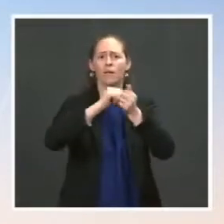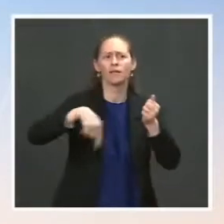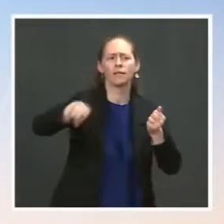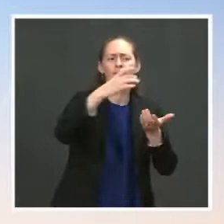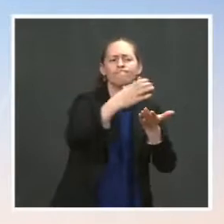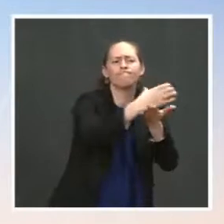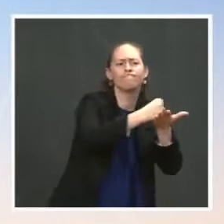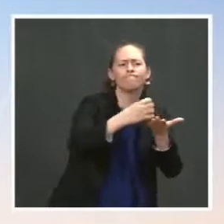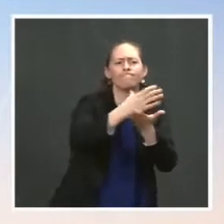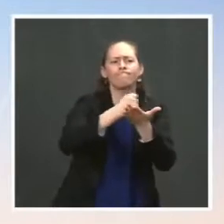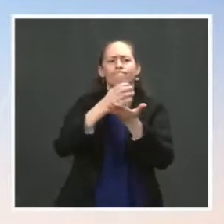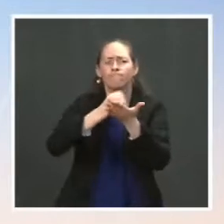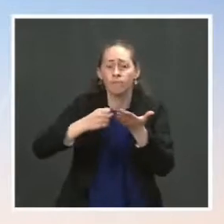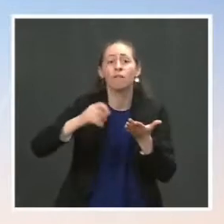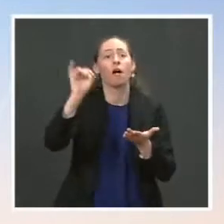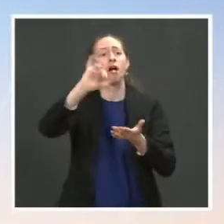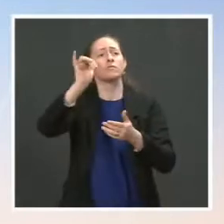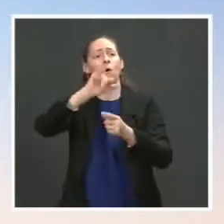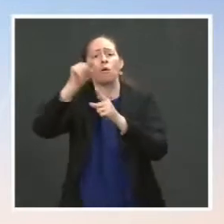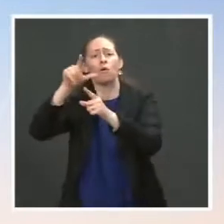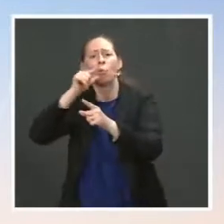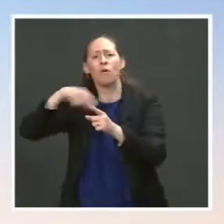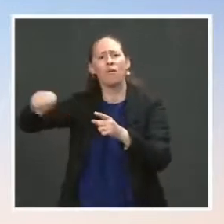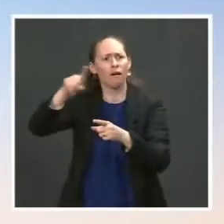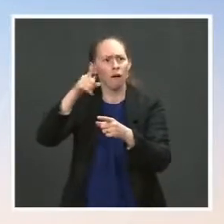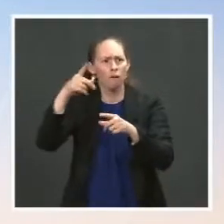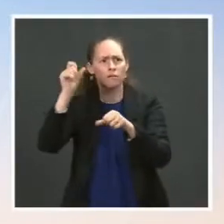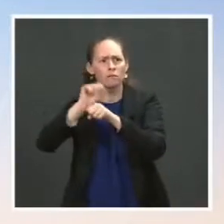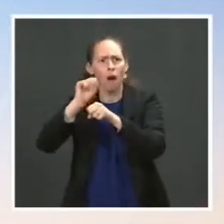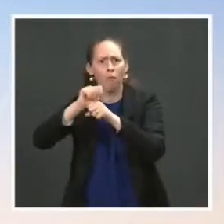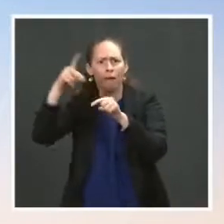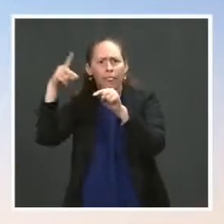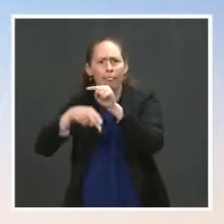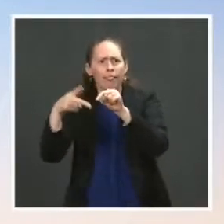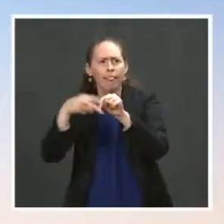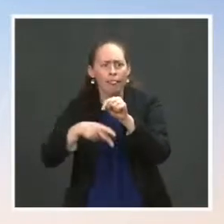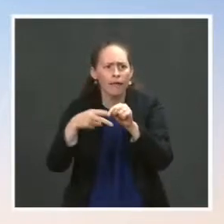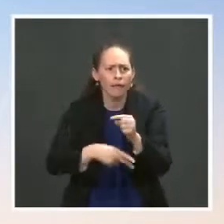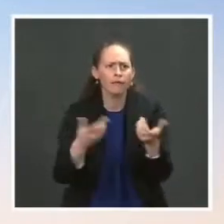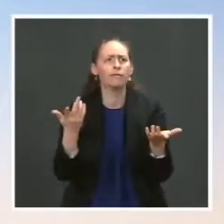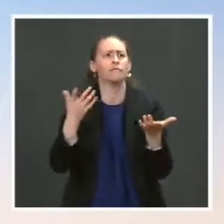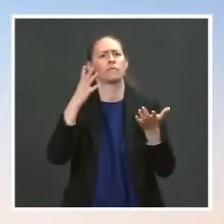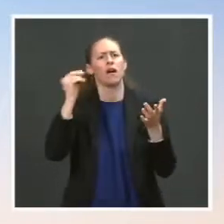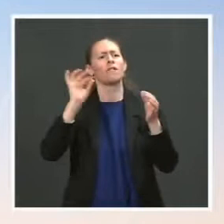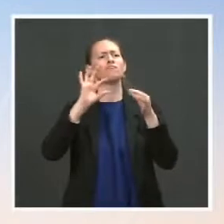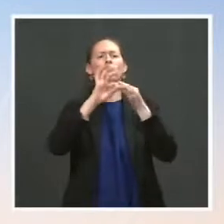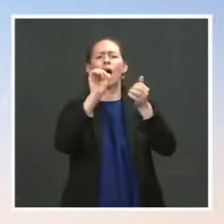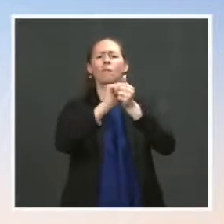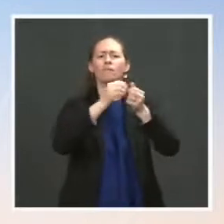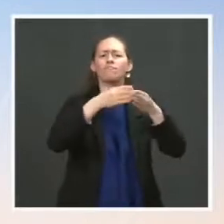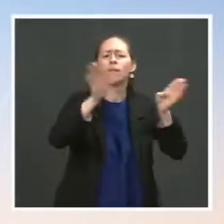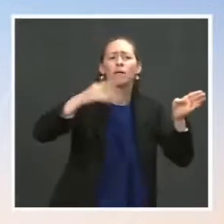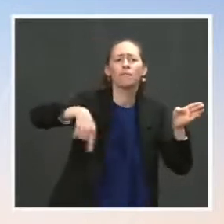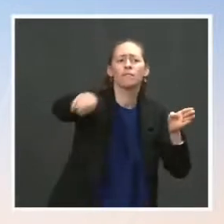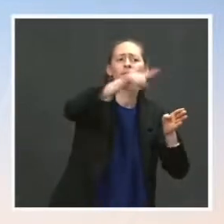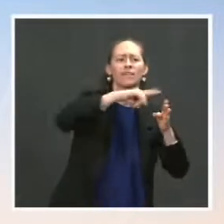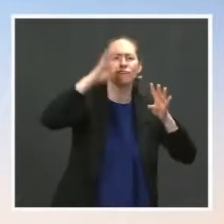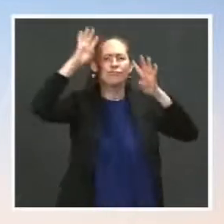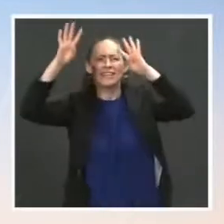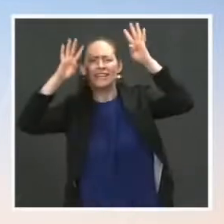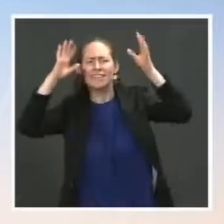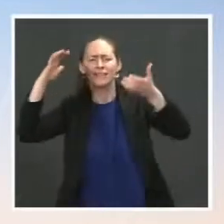helped spark citywide job growth and facilitated innovative public-private partnerships, like a benefits program to improve the